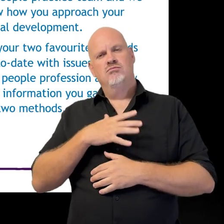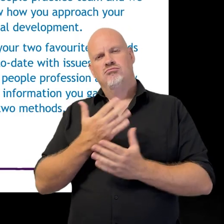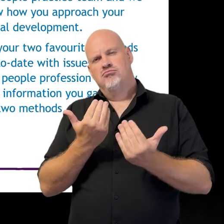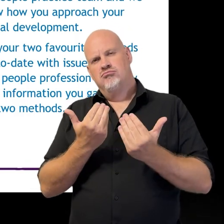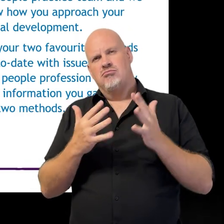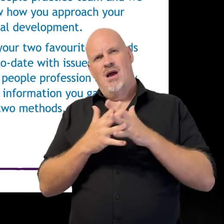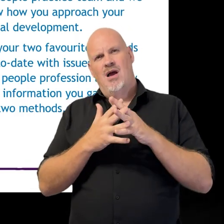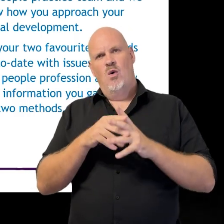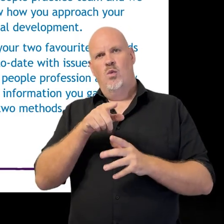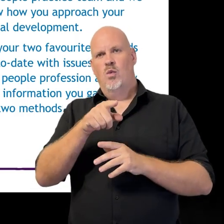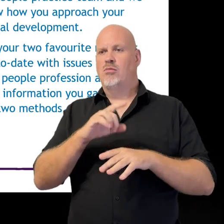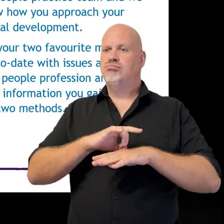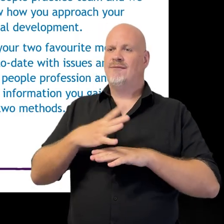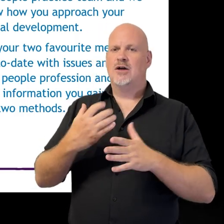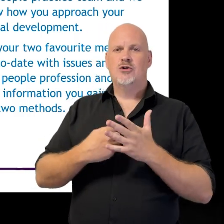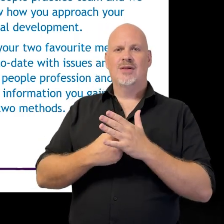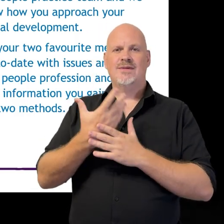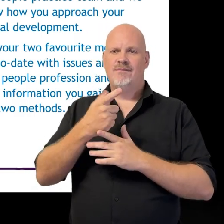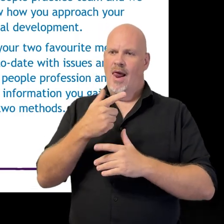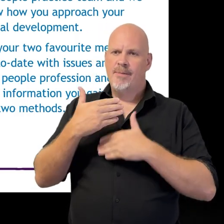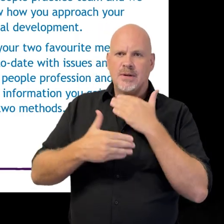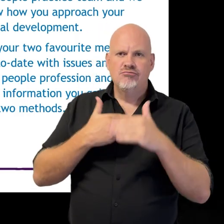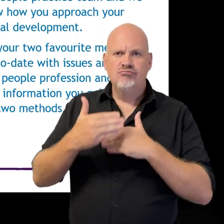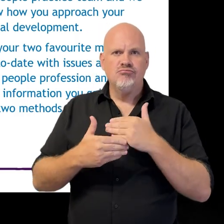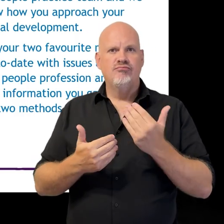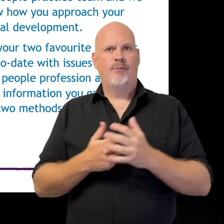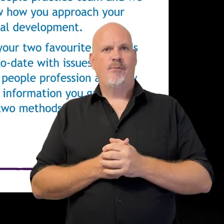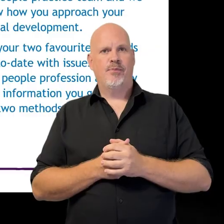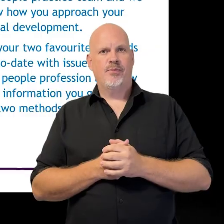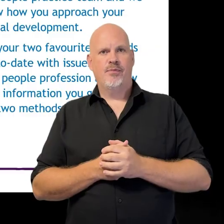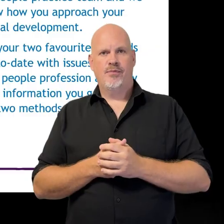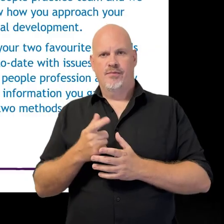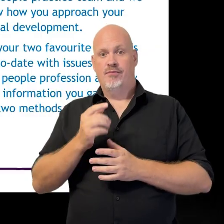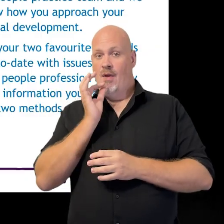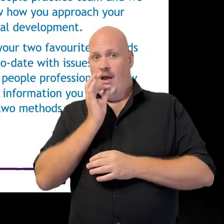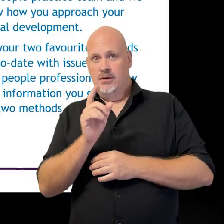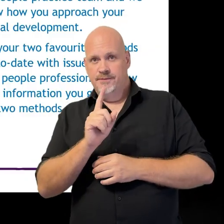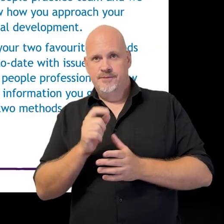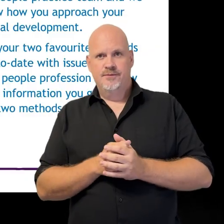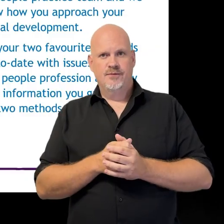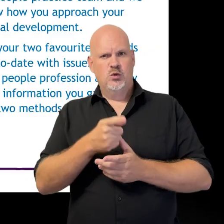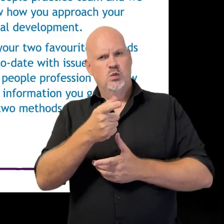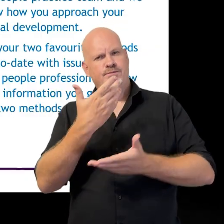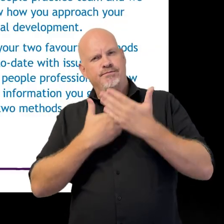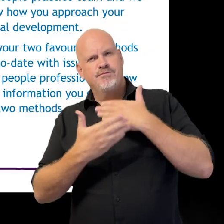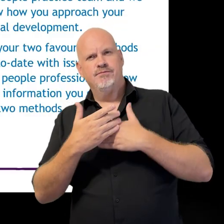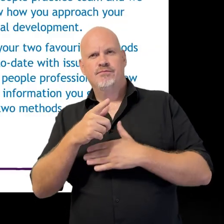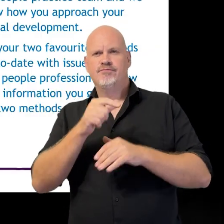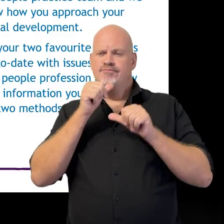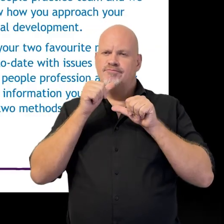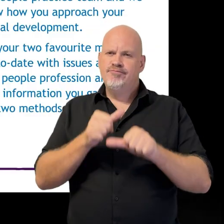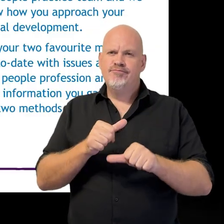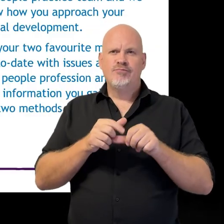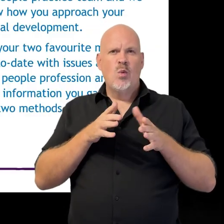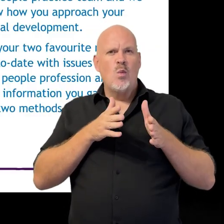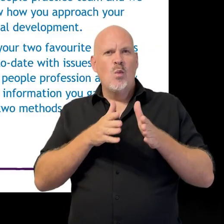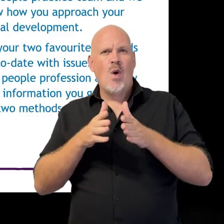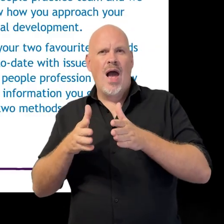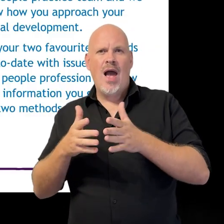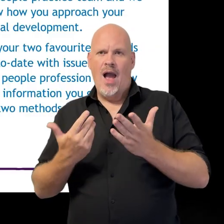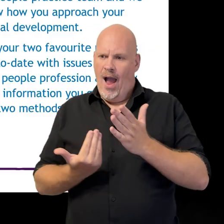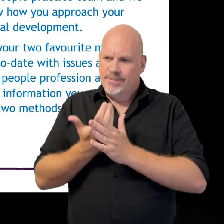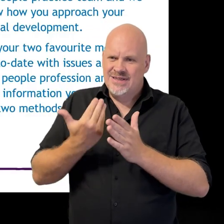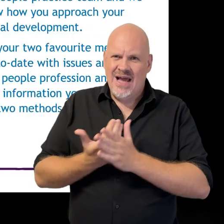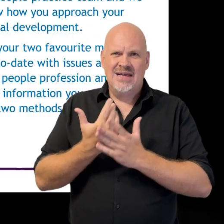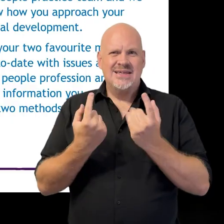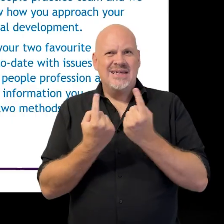and so they want to know how you approach your professional development. They ask that you tell them about your favourite methods